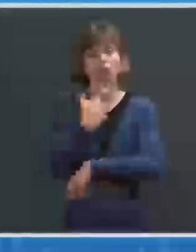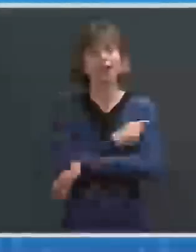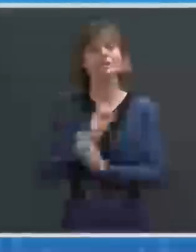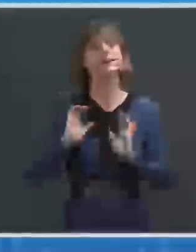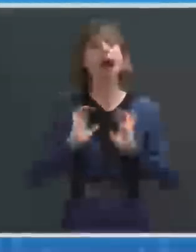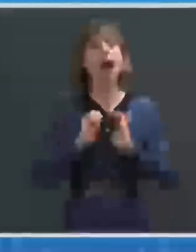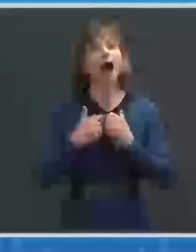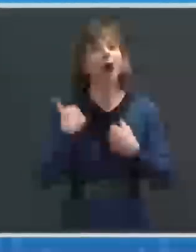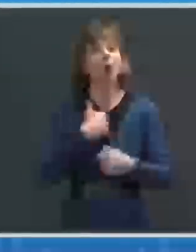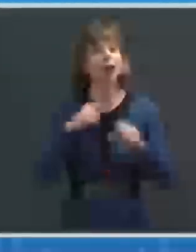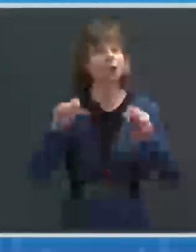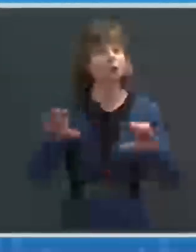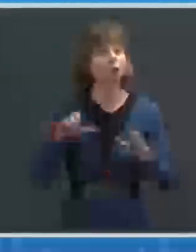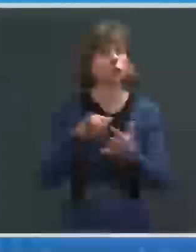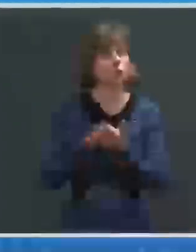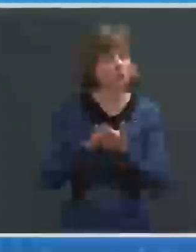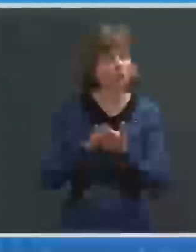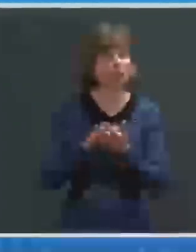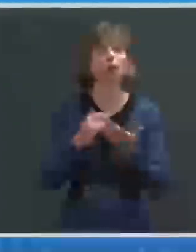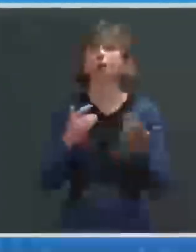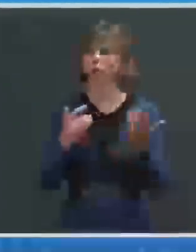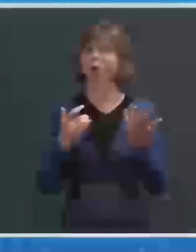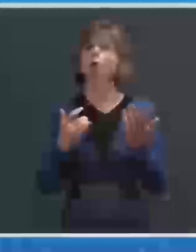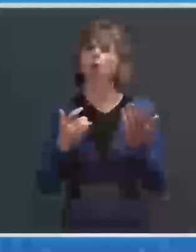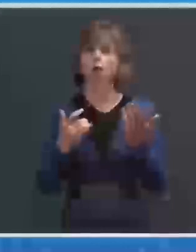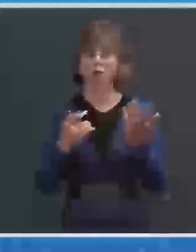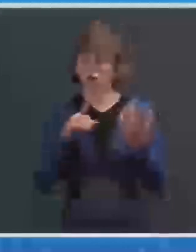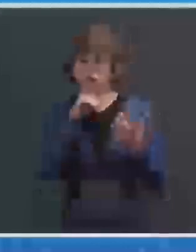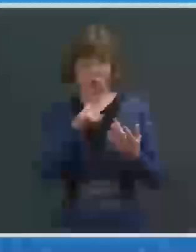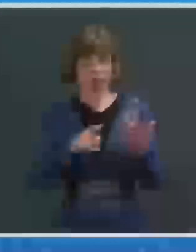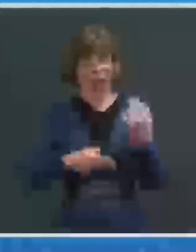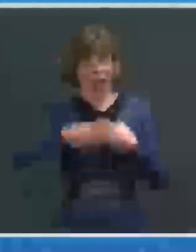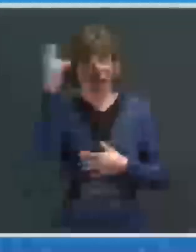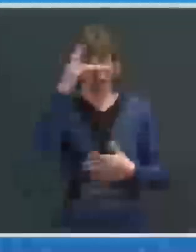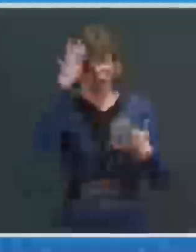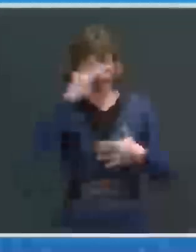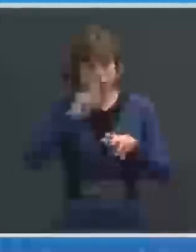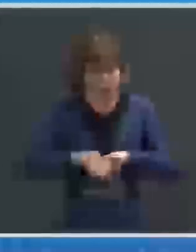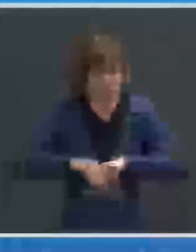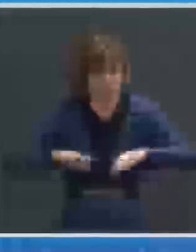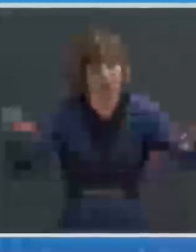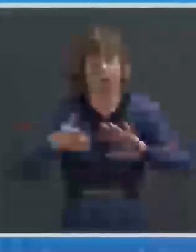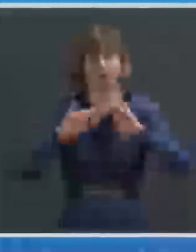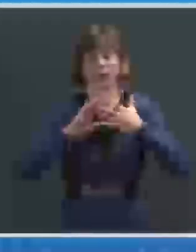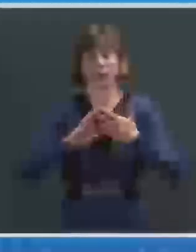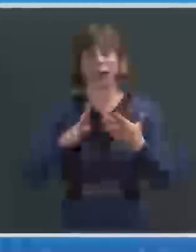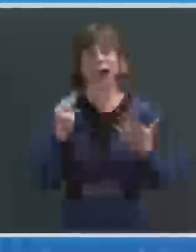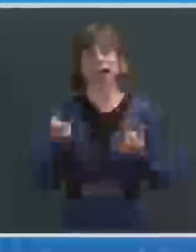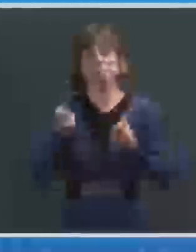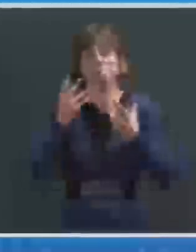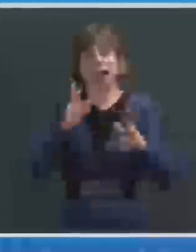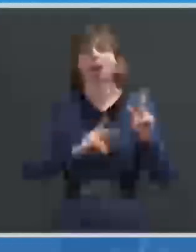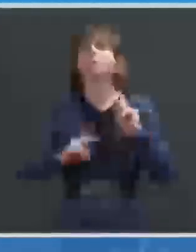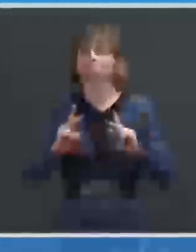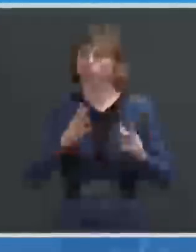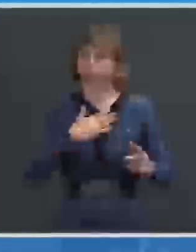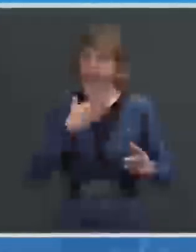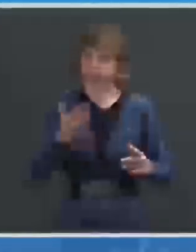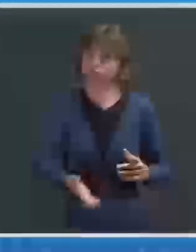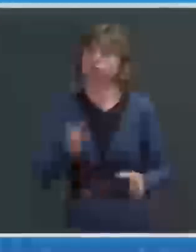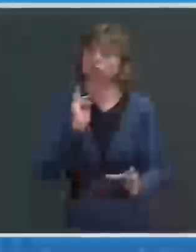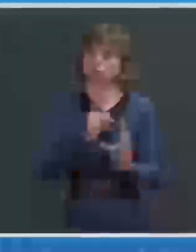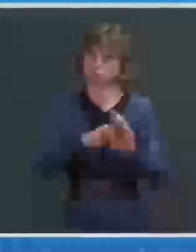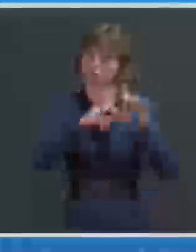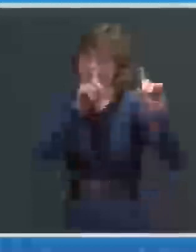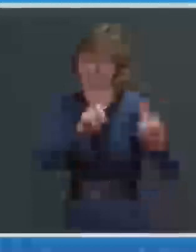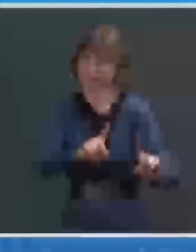possible so quickly was the high amount of disease in the community and the fact that so many people were interested in participating. All